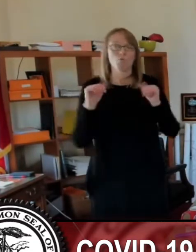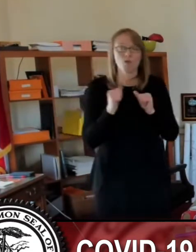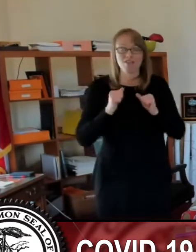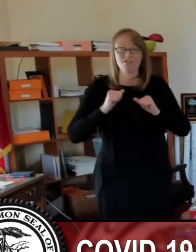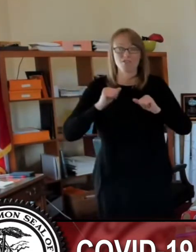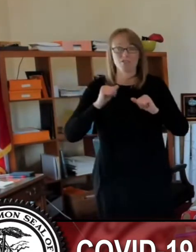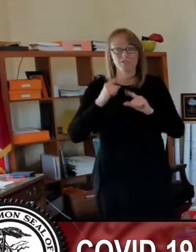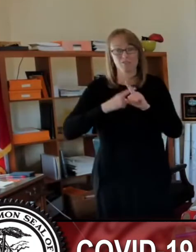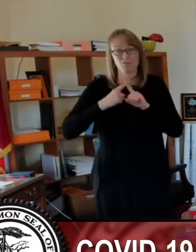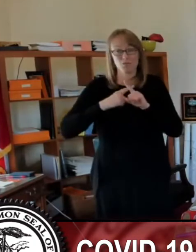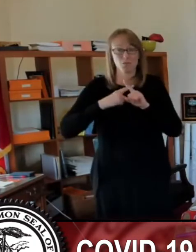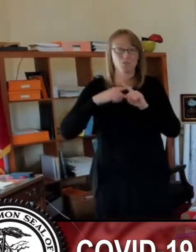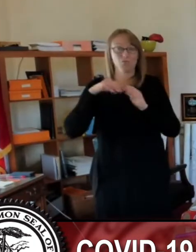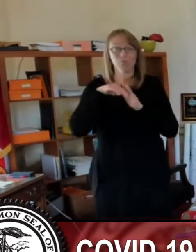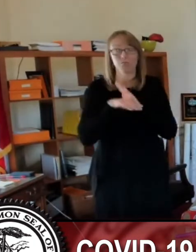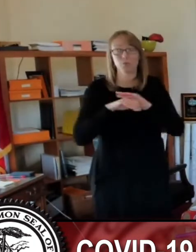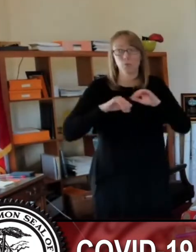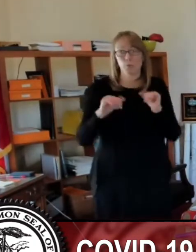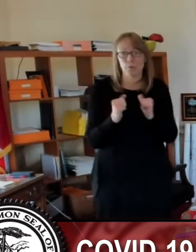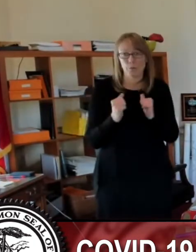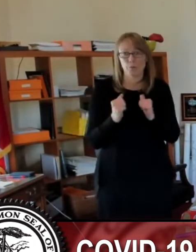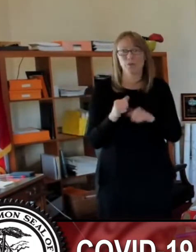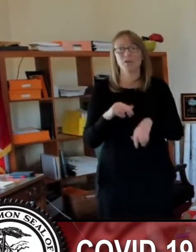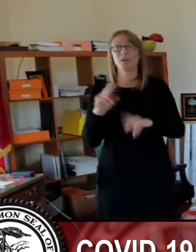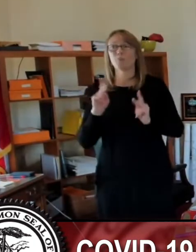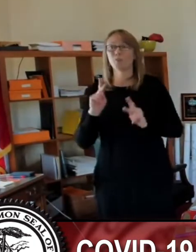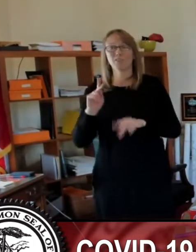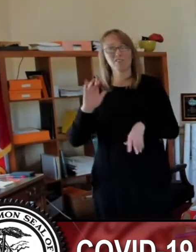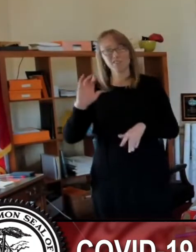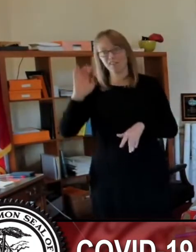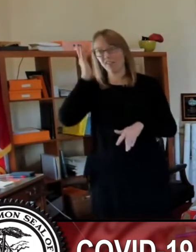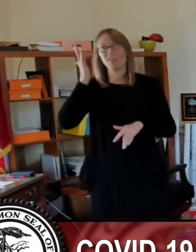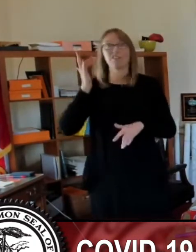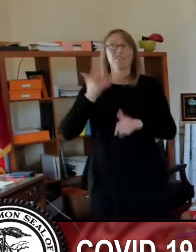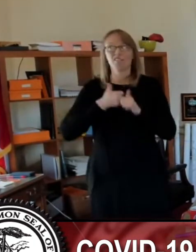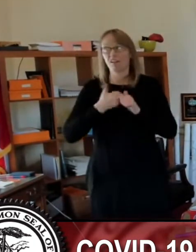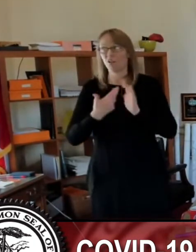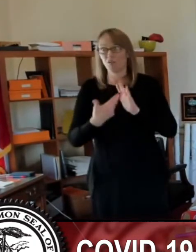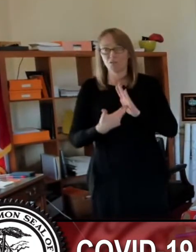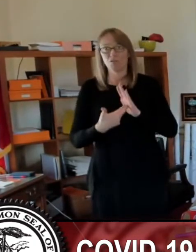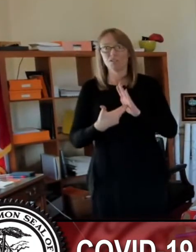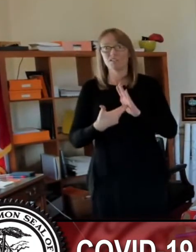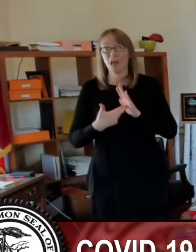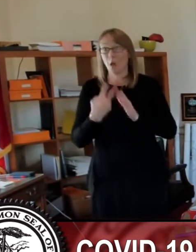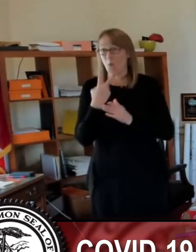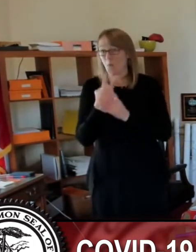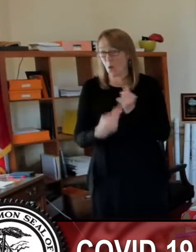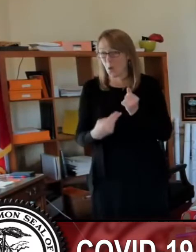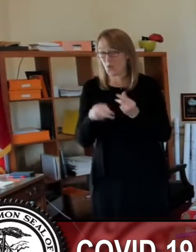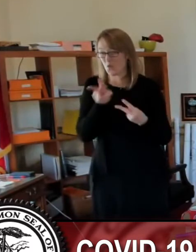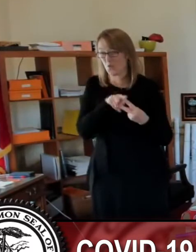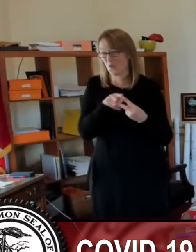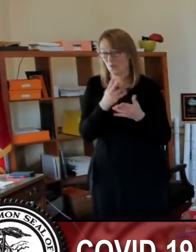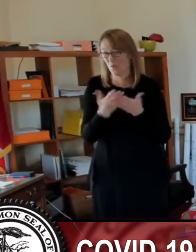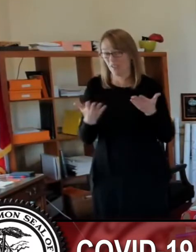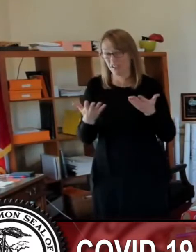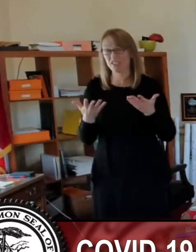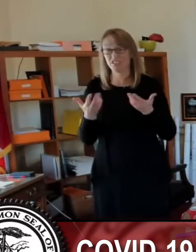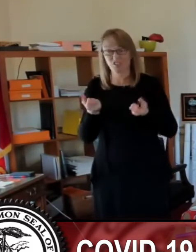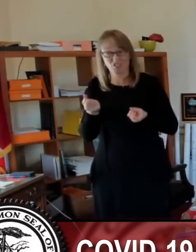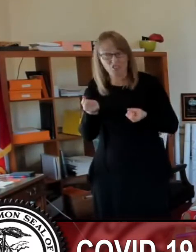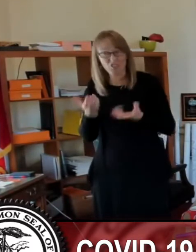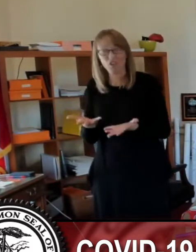gotten sick and tired of following the rules, and the combination of those things together is really causing the